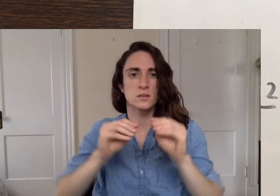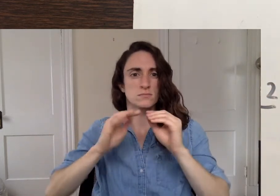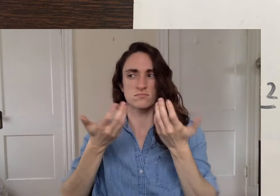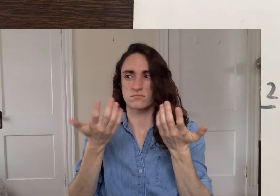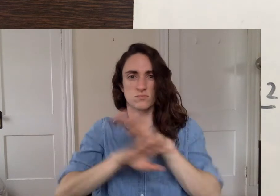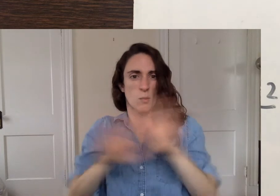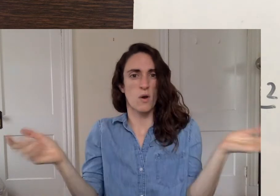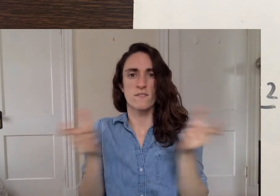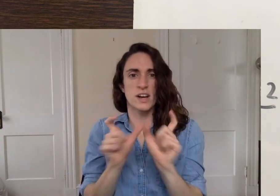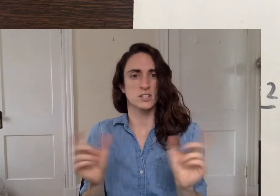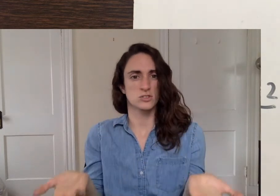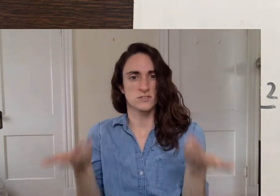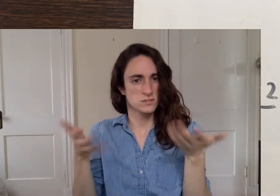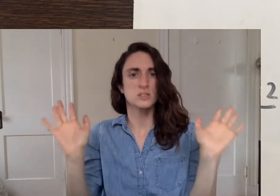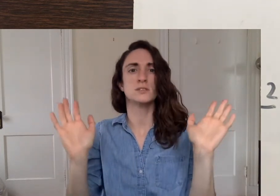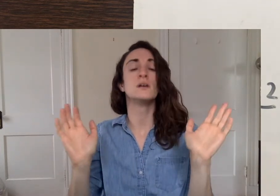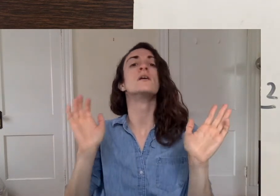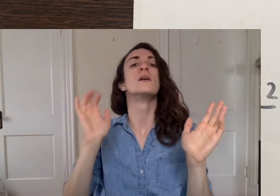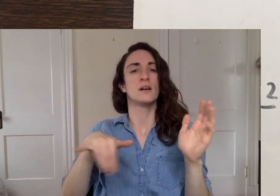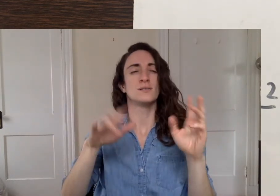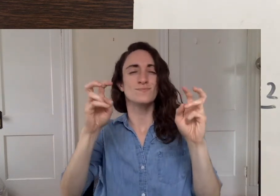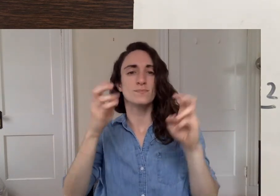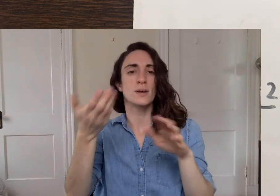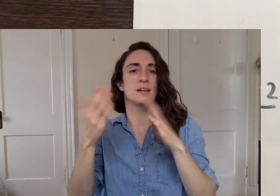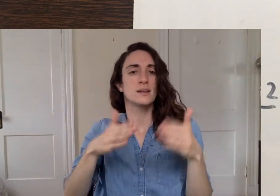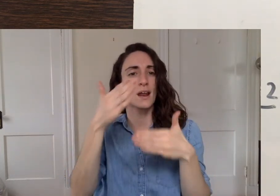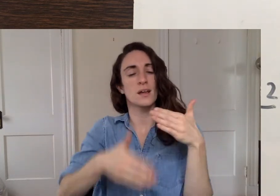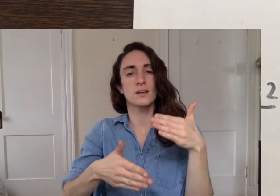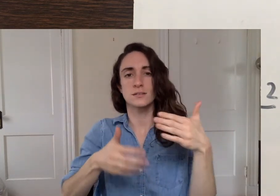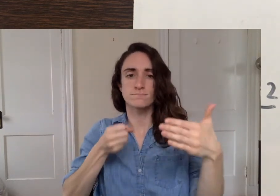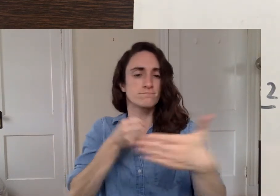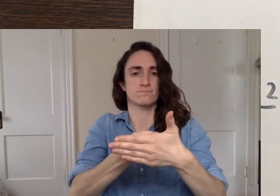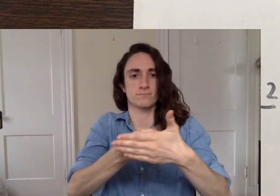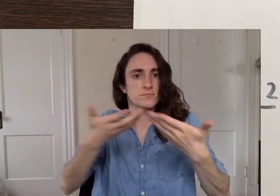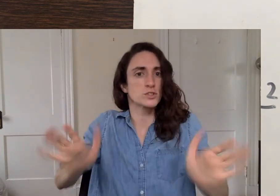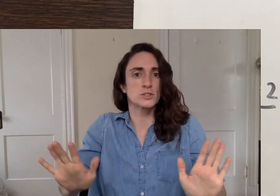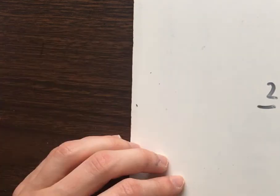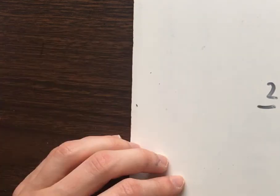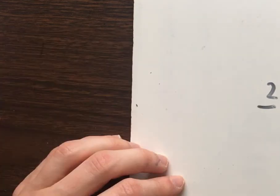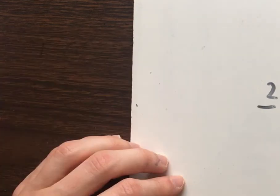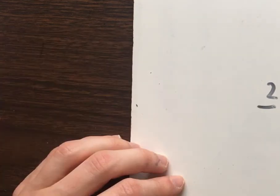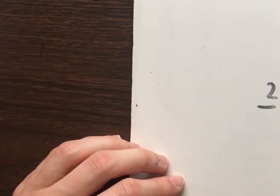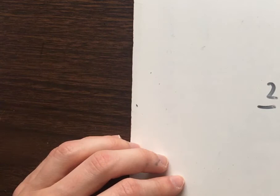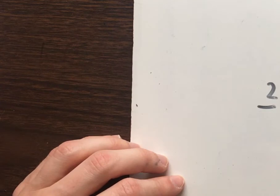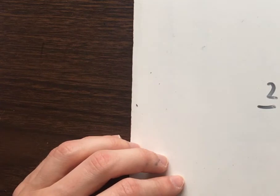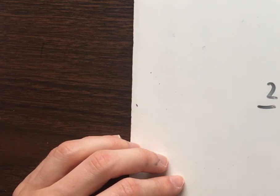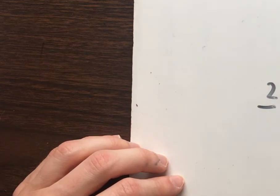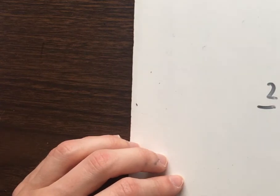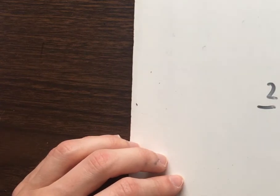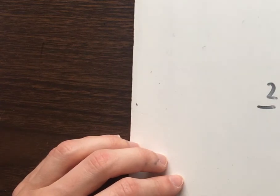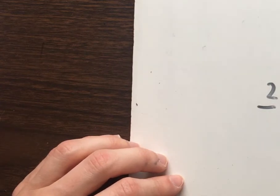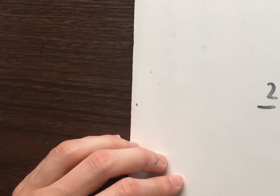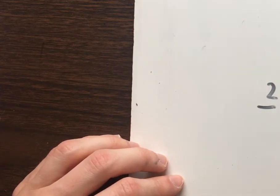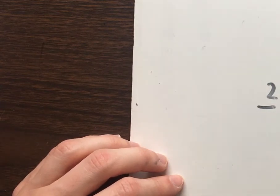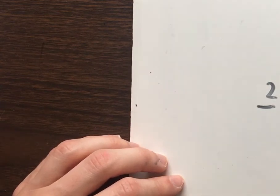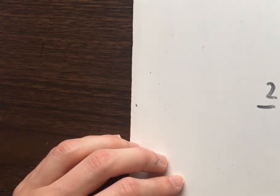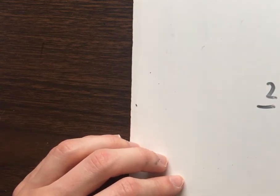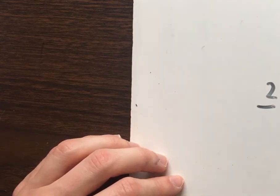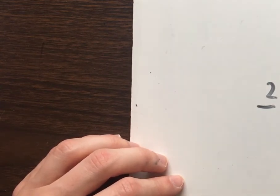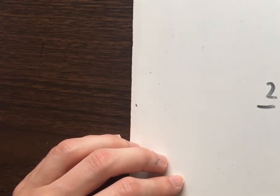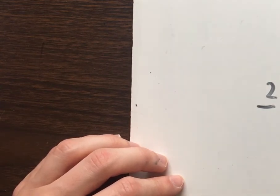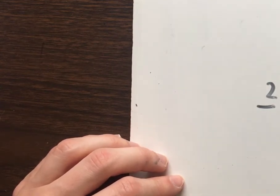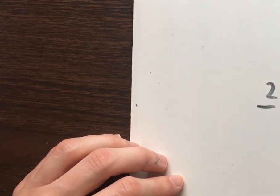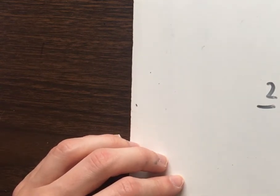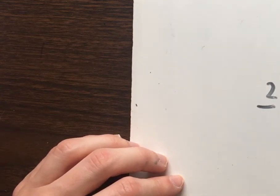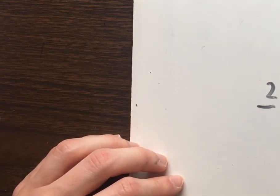6, and then 6 can be further divided down into 2 and 3. Notice that when I get to a prime factor, I have to stop. It's a